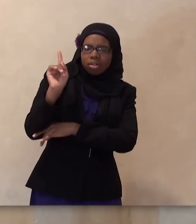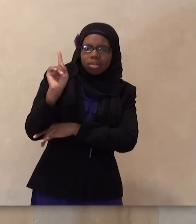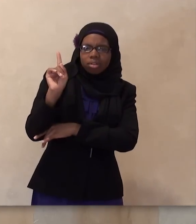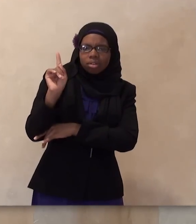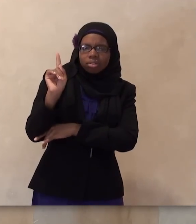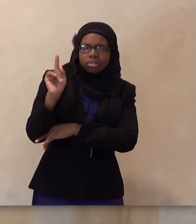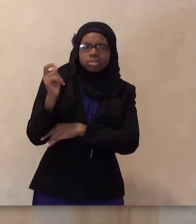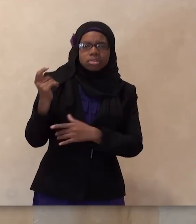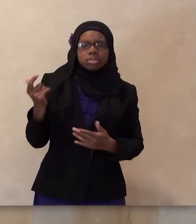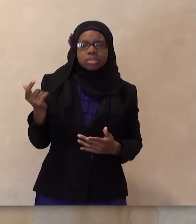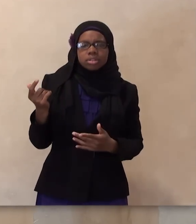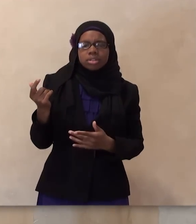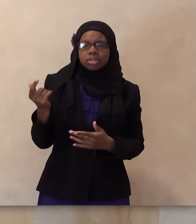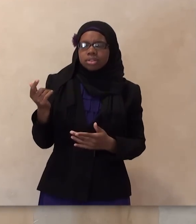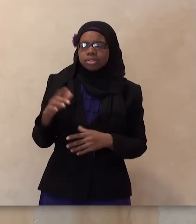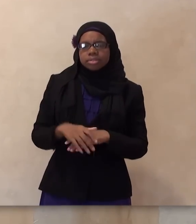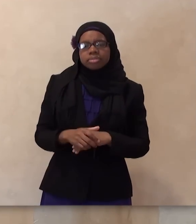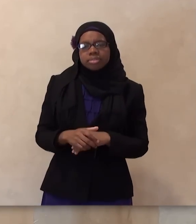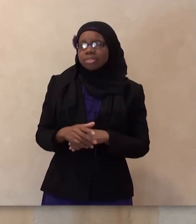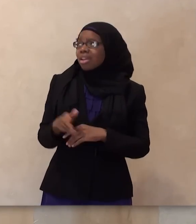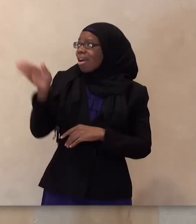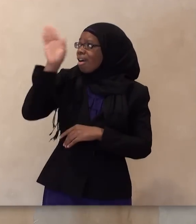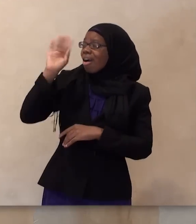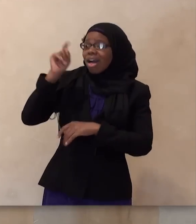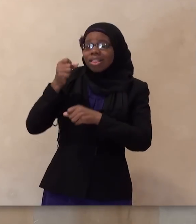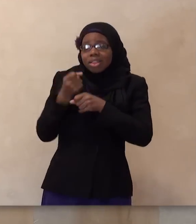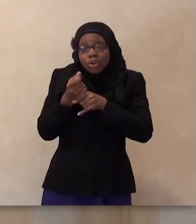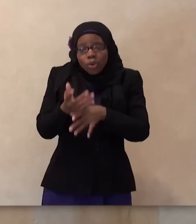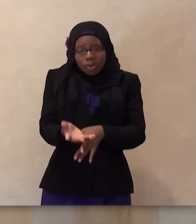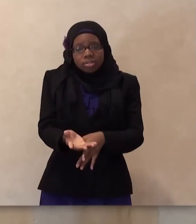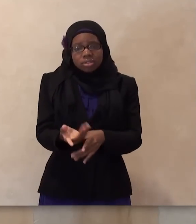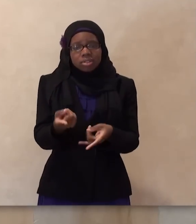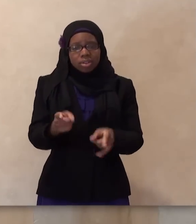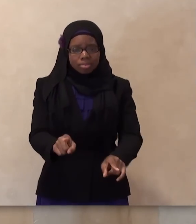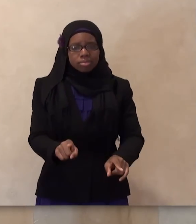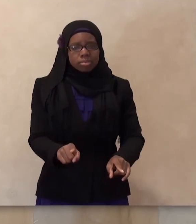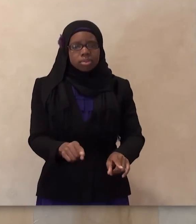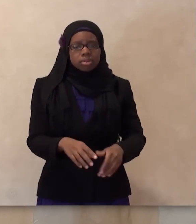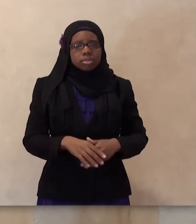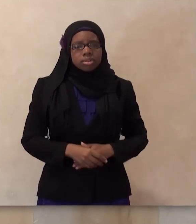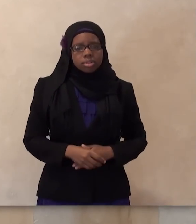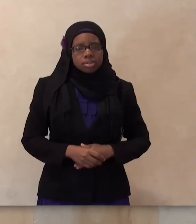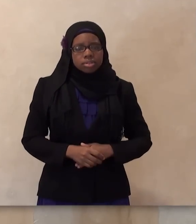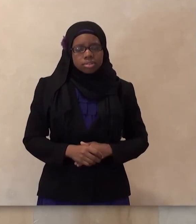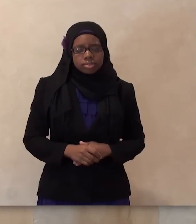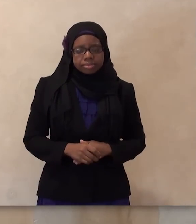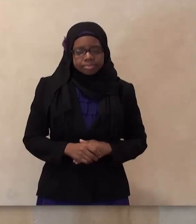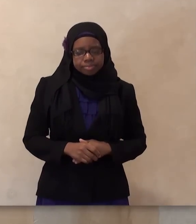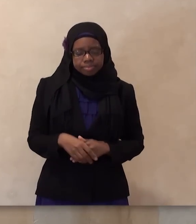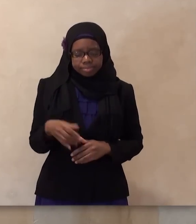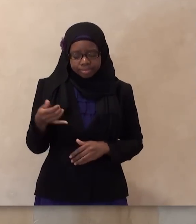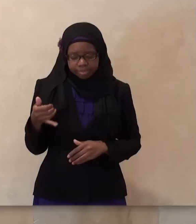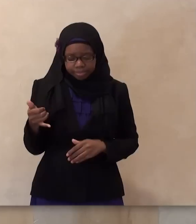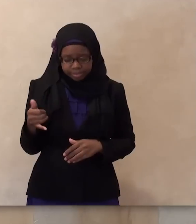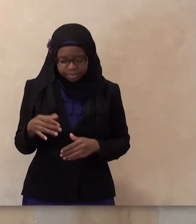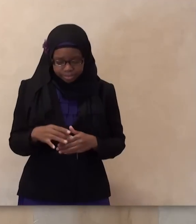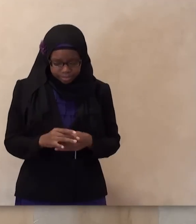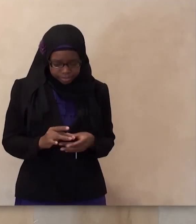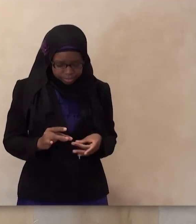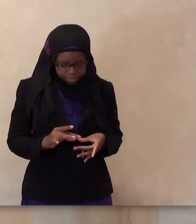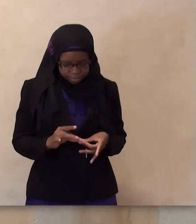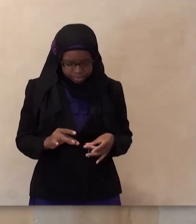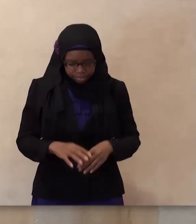he is doing this favor to you. So shukru atharu zuhuru athari ni'matillahi ala lisani